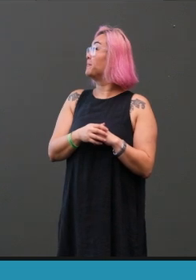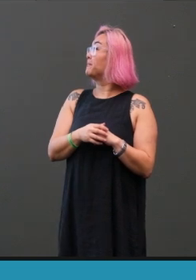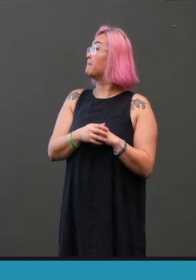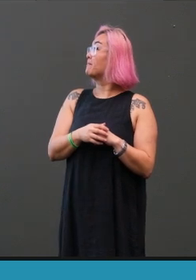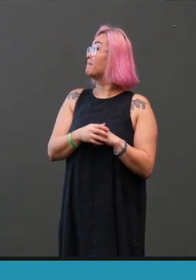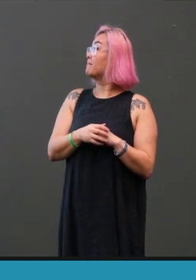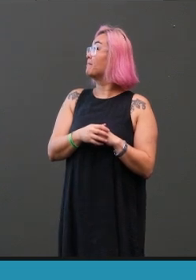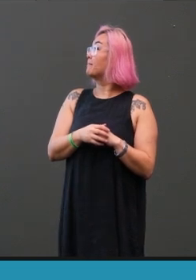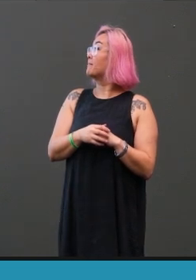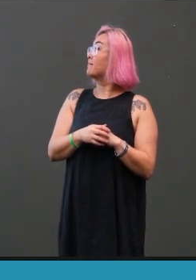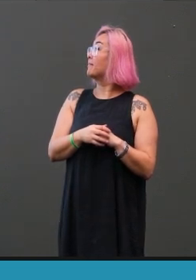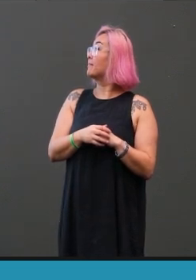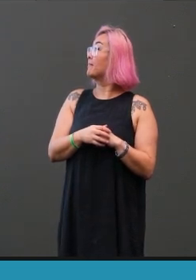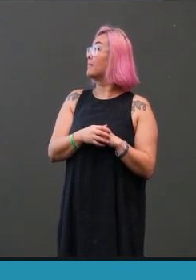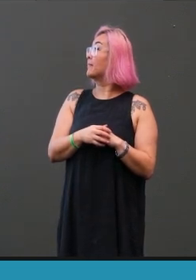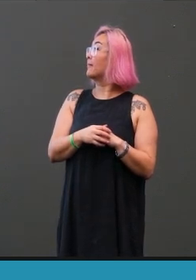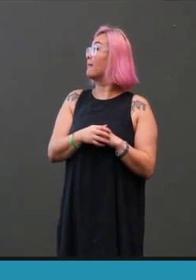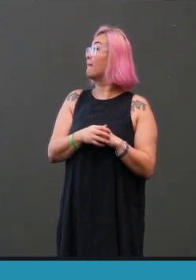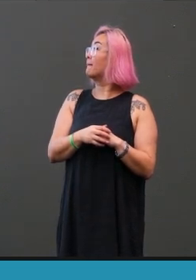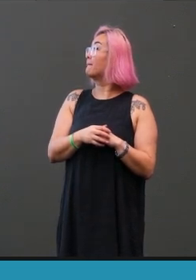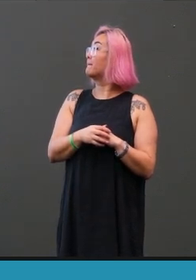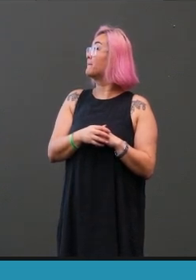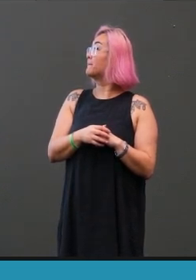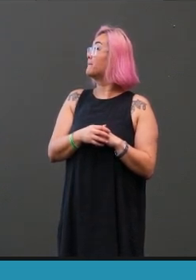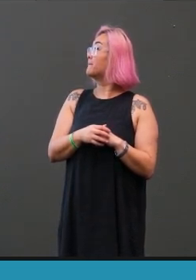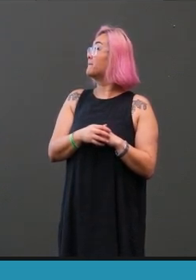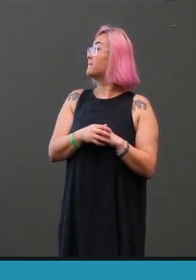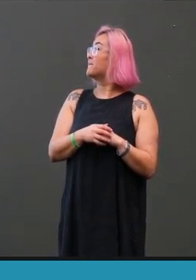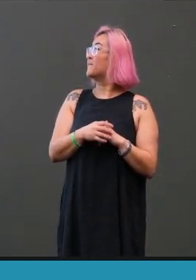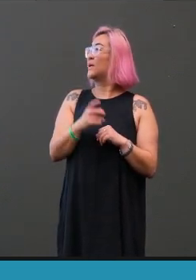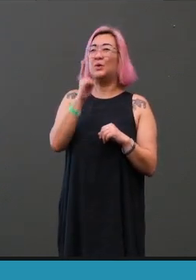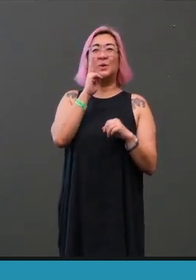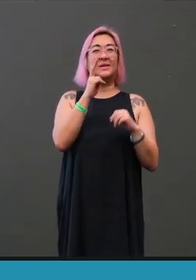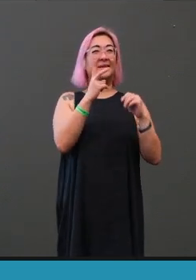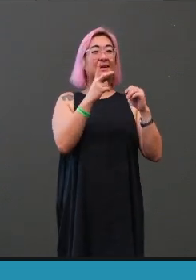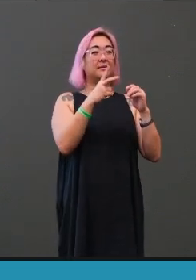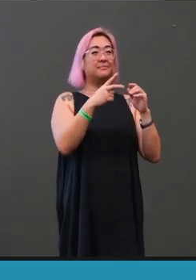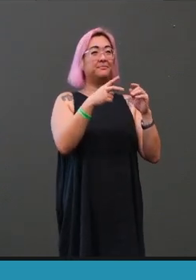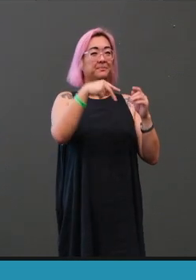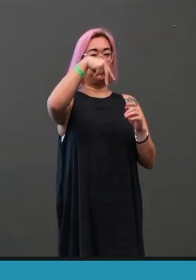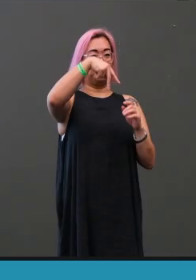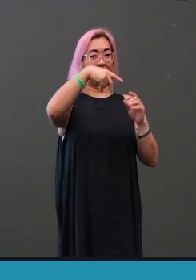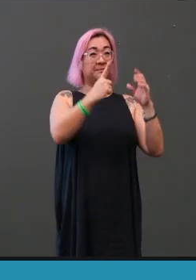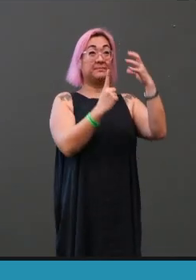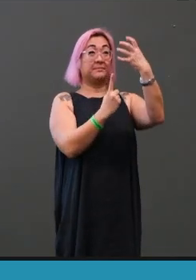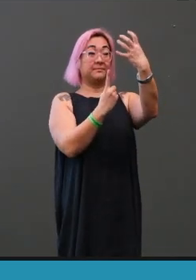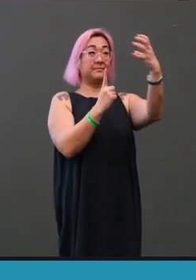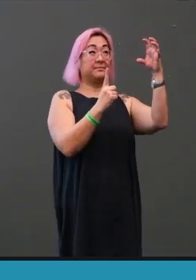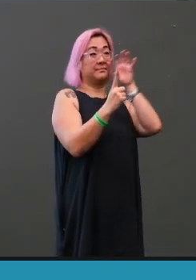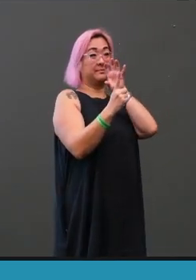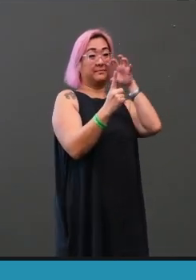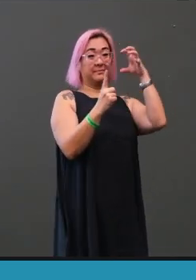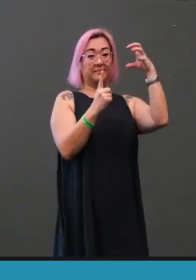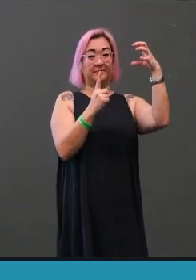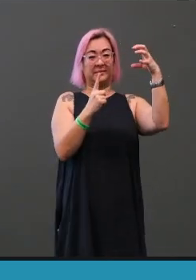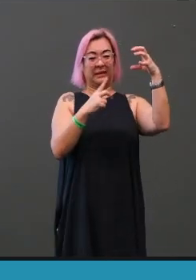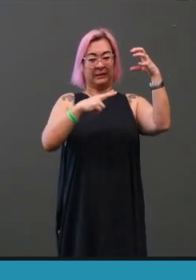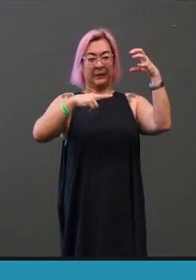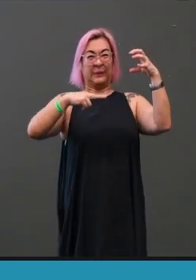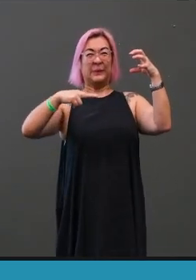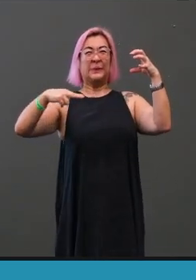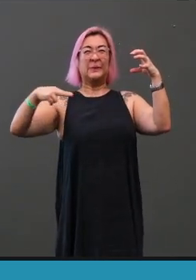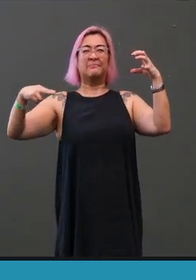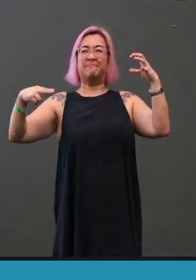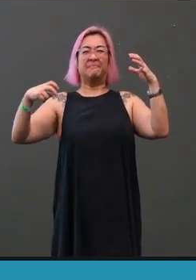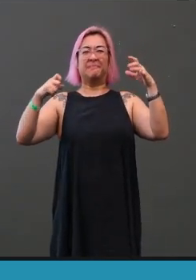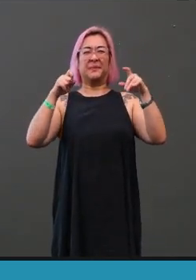instead, we'll see that the legs kind of don't make sense in the shadow. They should have been merged together as the legs start overlapping each other, but they don't, because